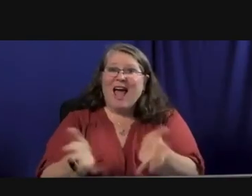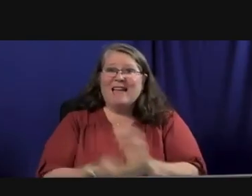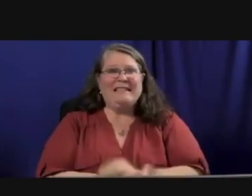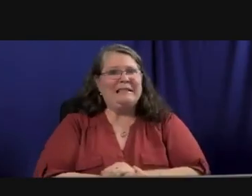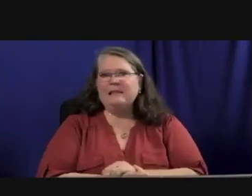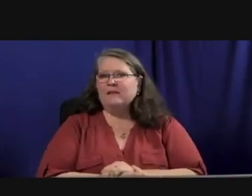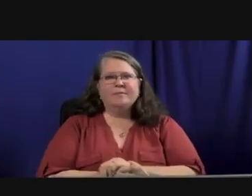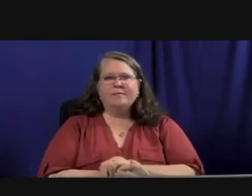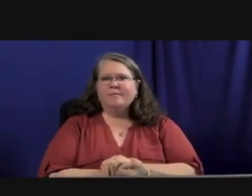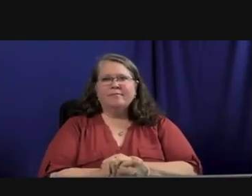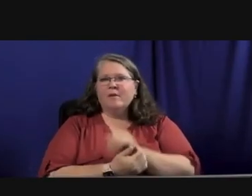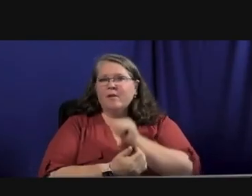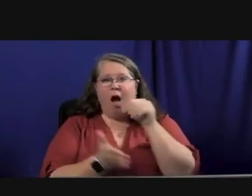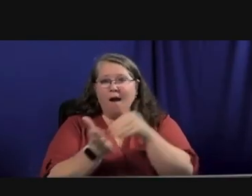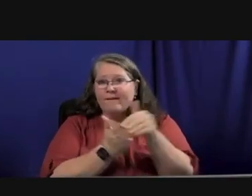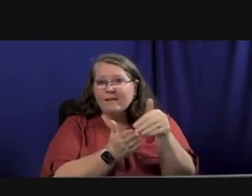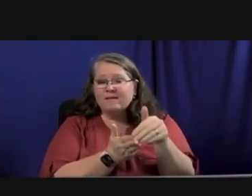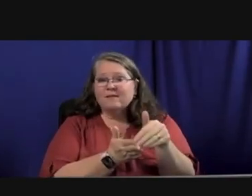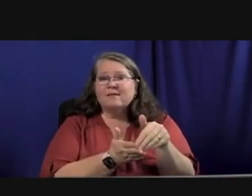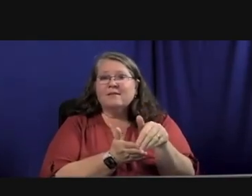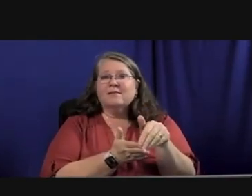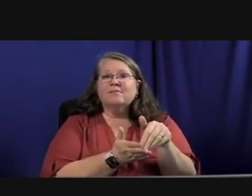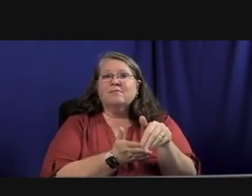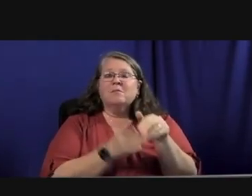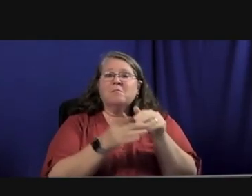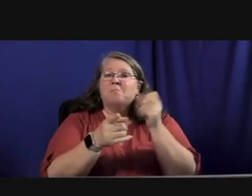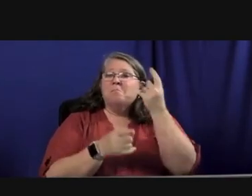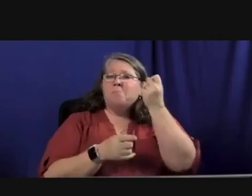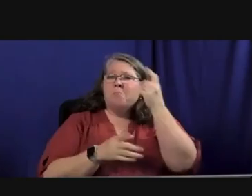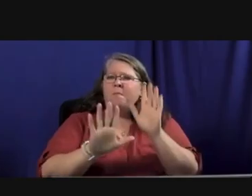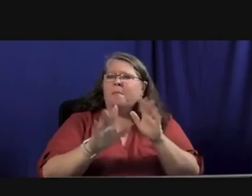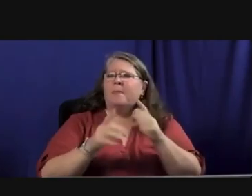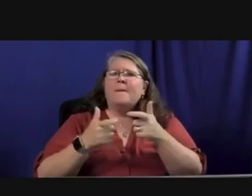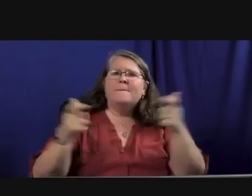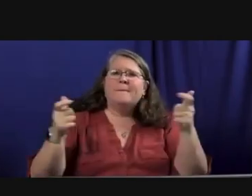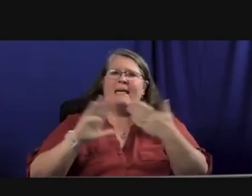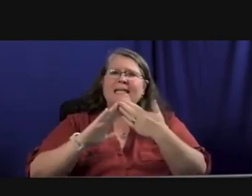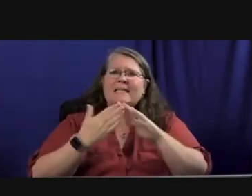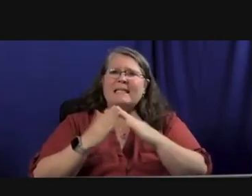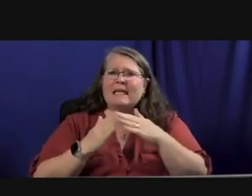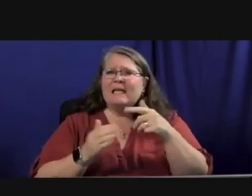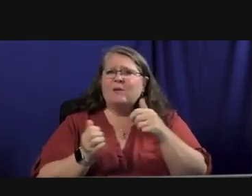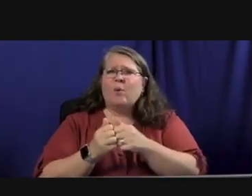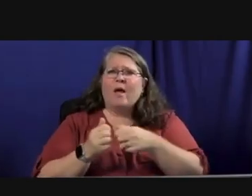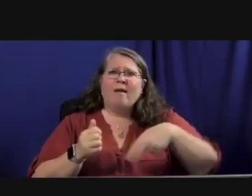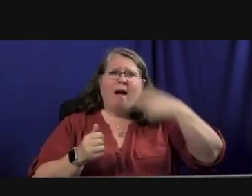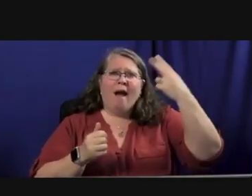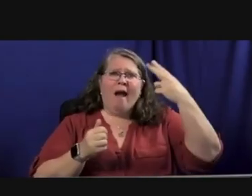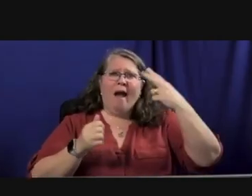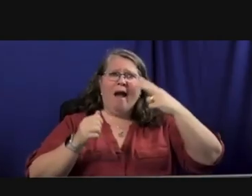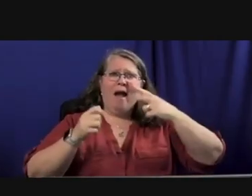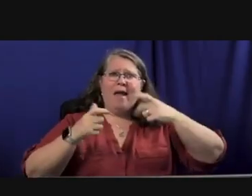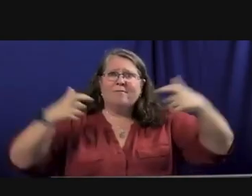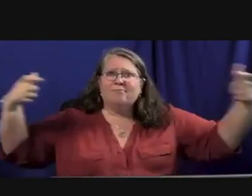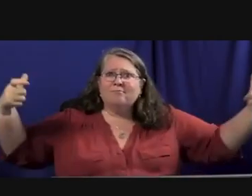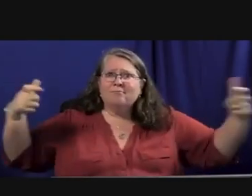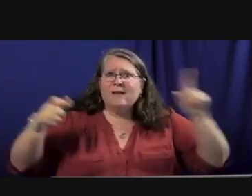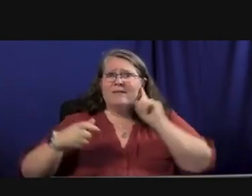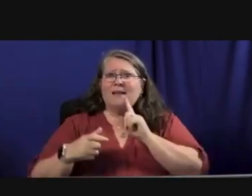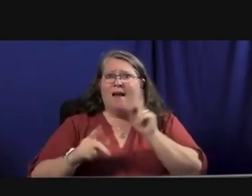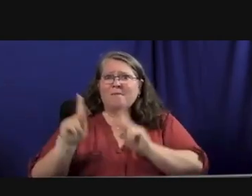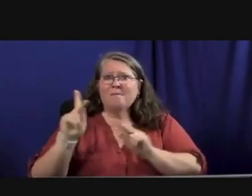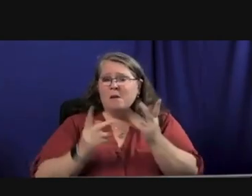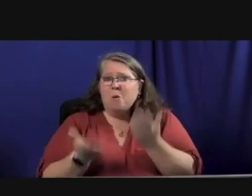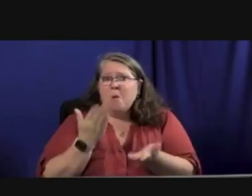have a conversation, right? I mean, not often, right? You know, within big cities